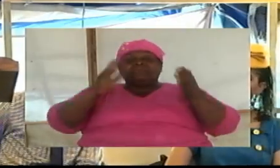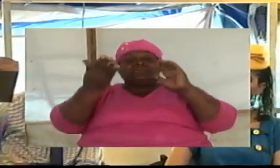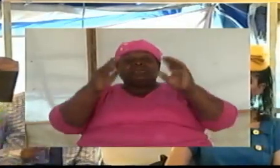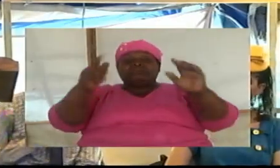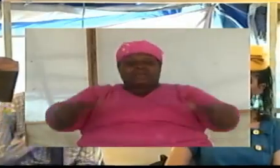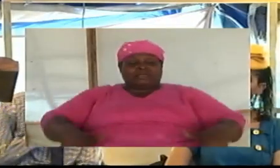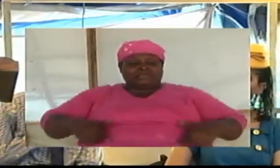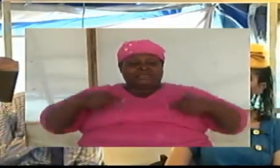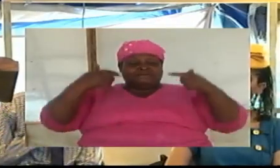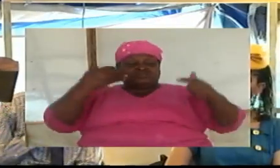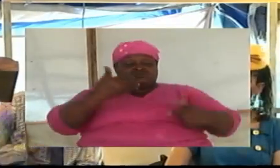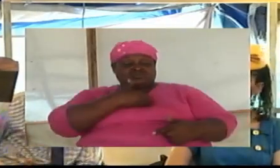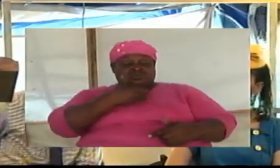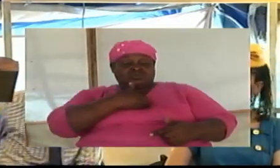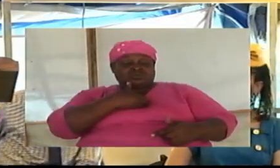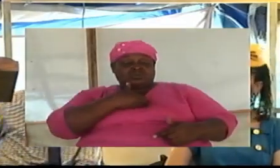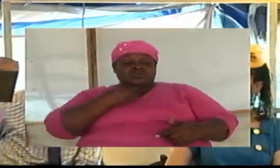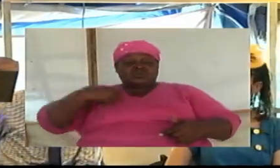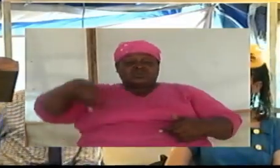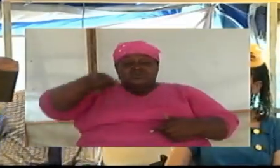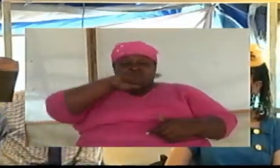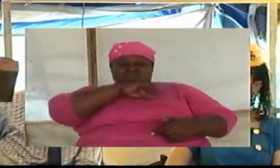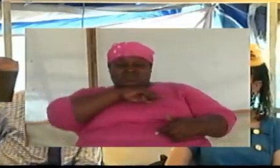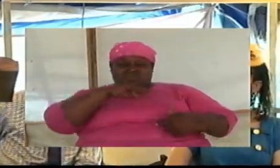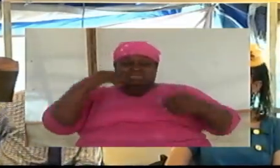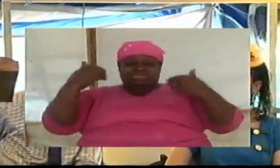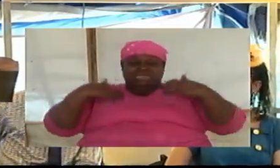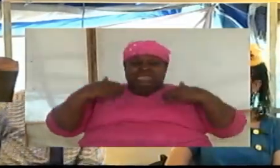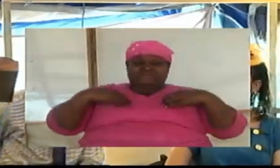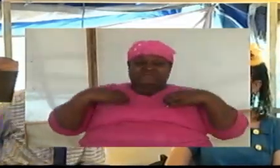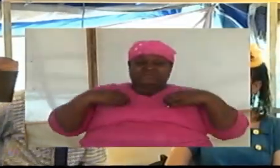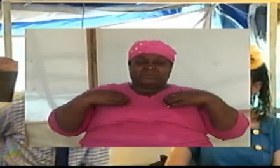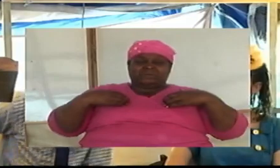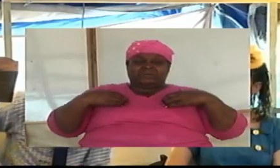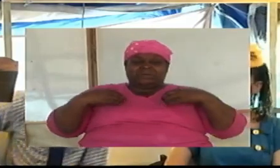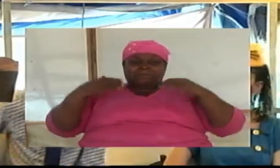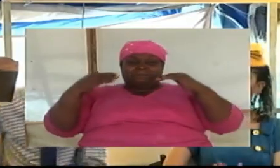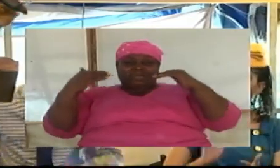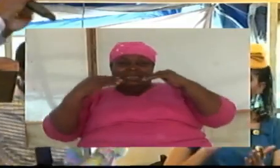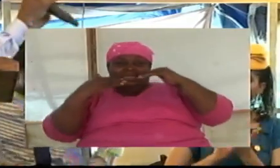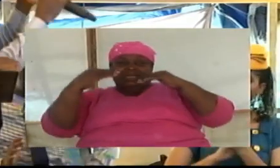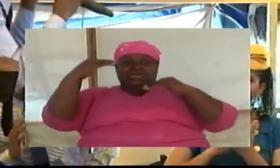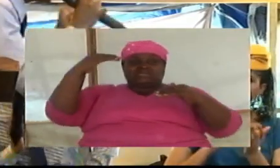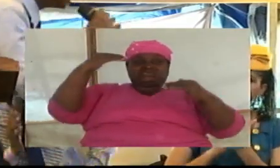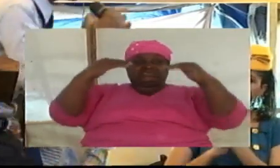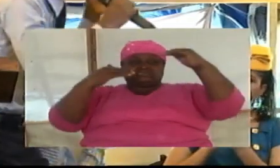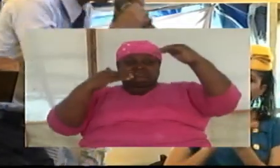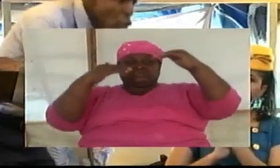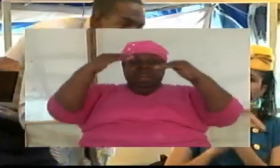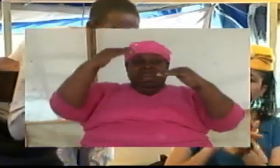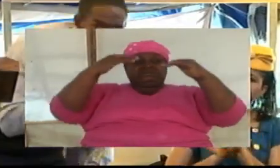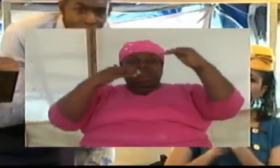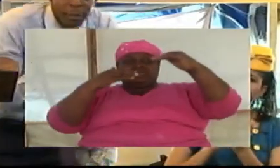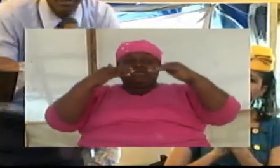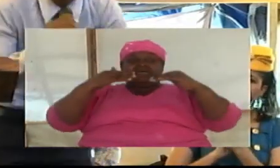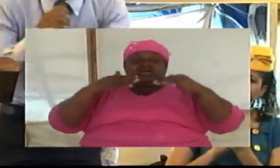Jesus. We've got to treat with the needs of the body, but we've got to pay attention to the needs of the